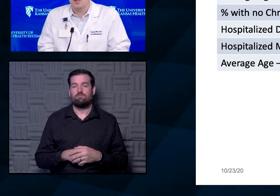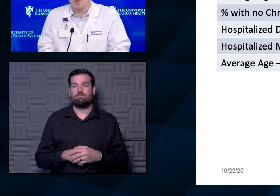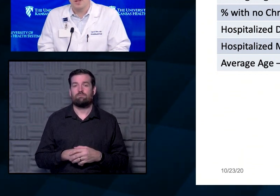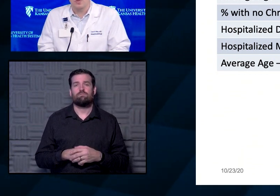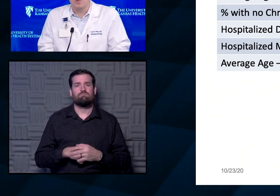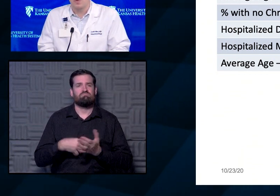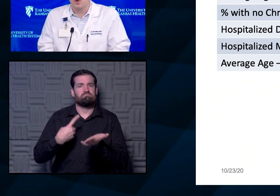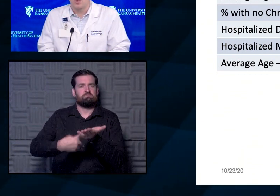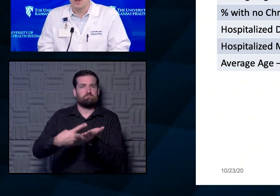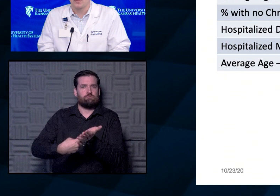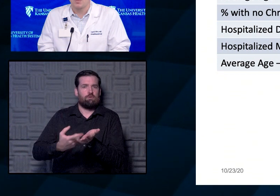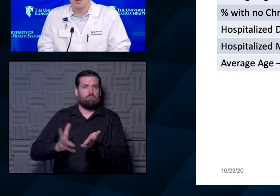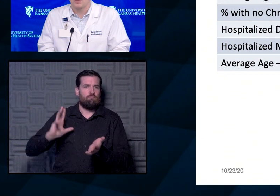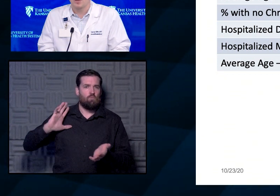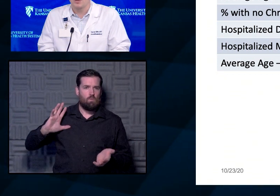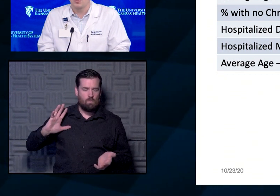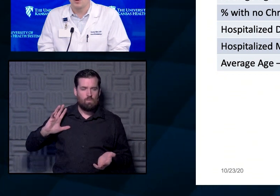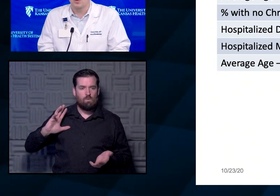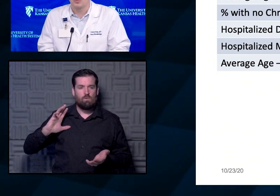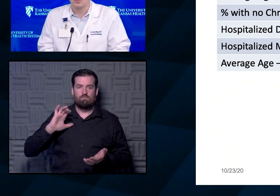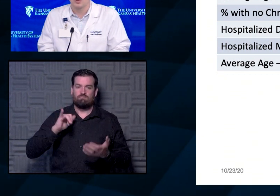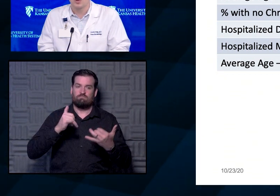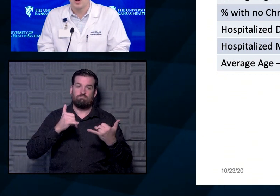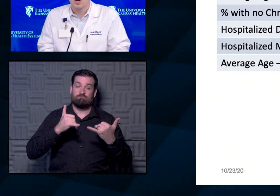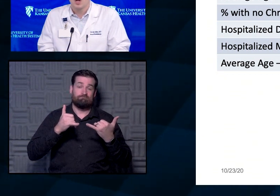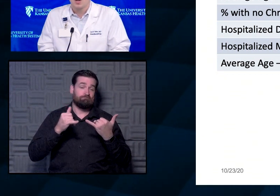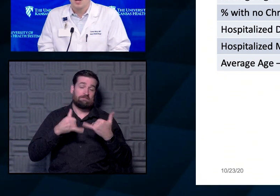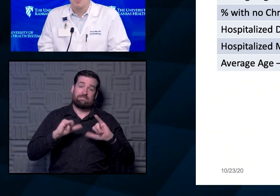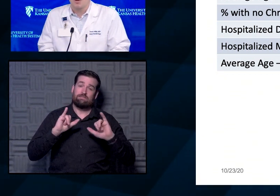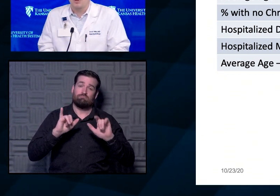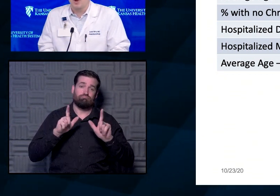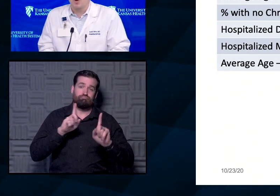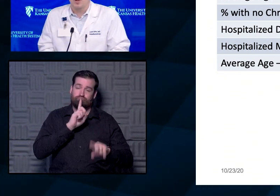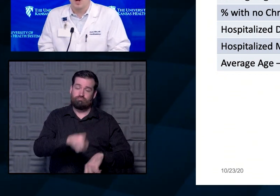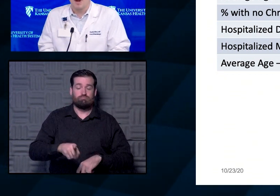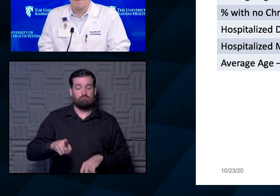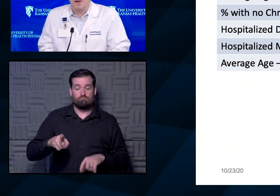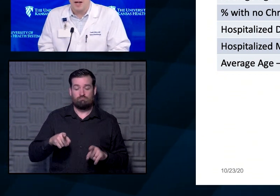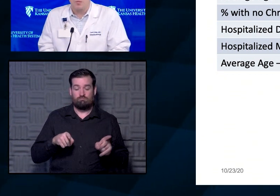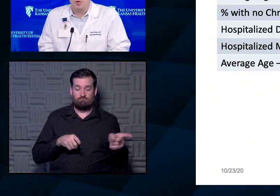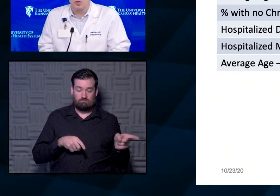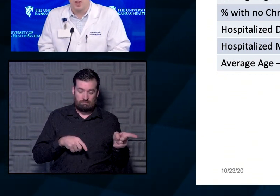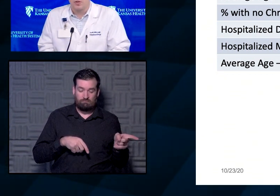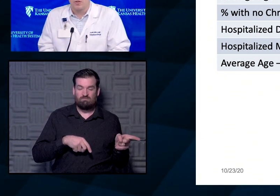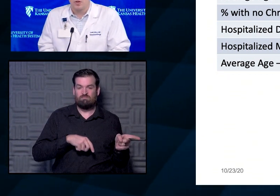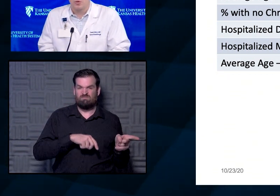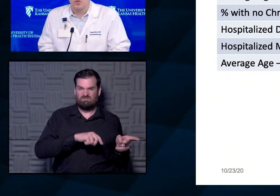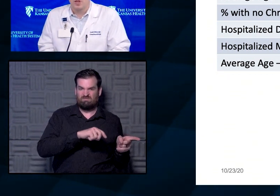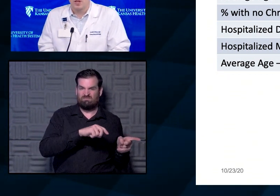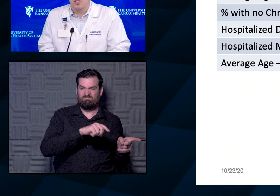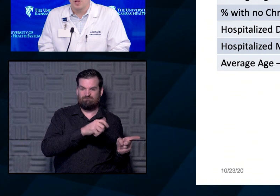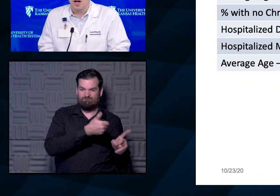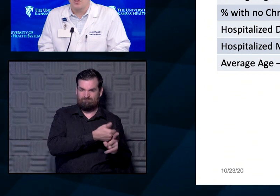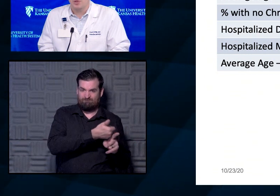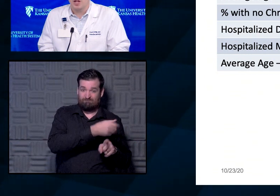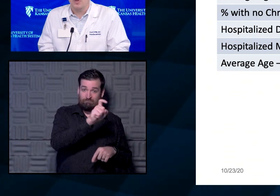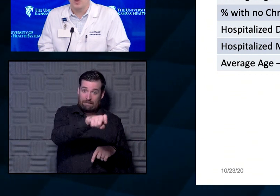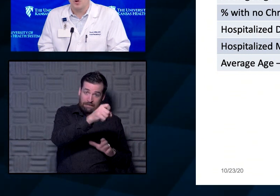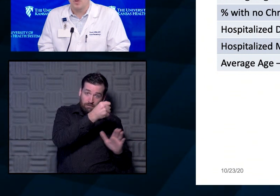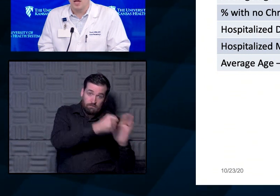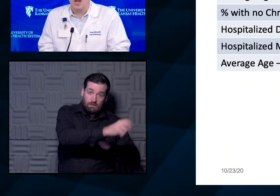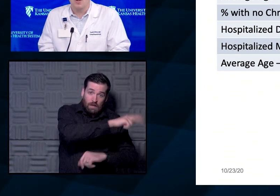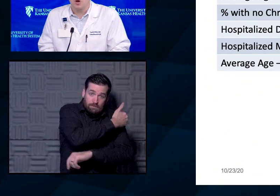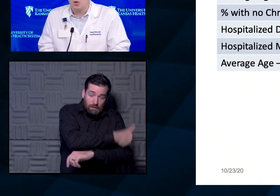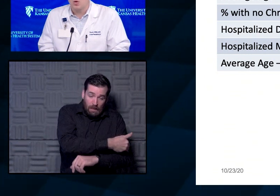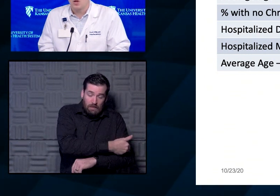And we've talked about this before, but this number continues to hold true. In March and April, about 5% of those that needed to be hospitalized